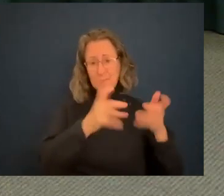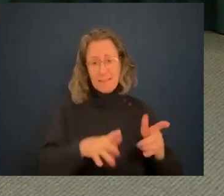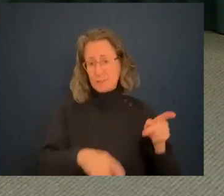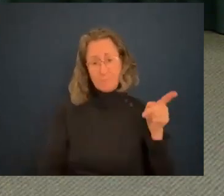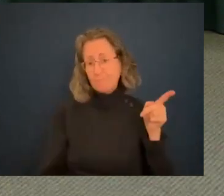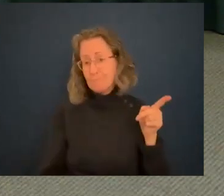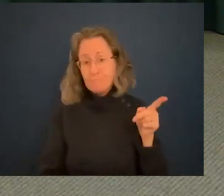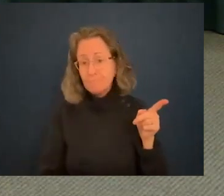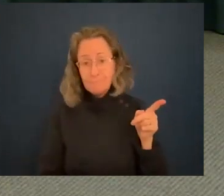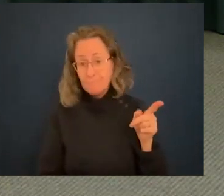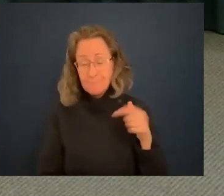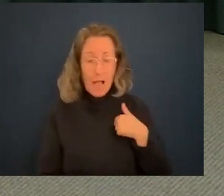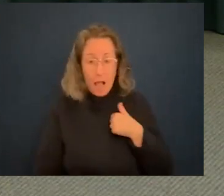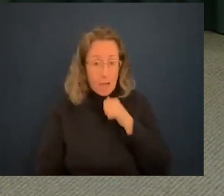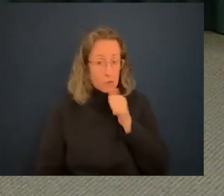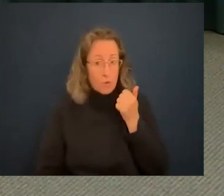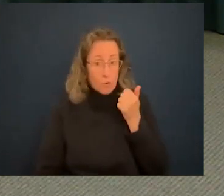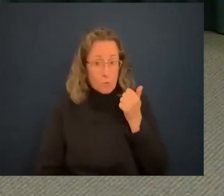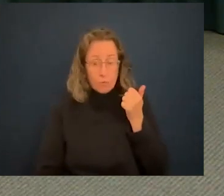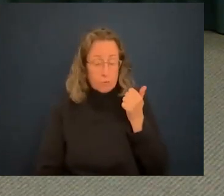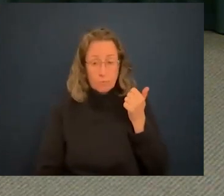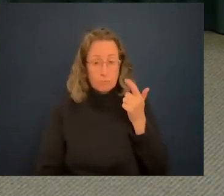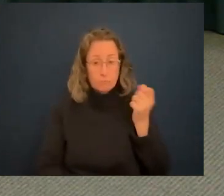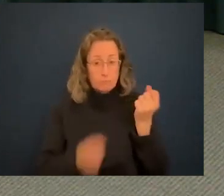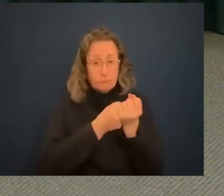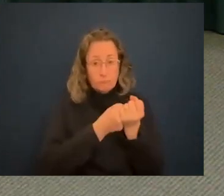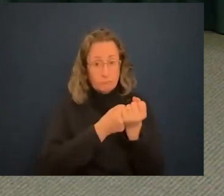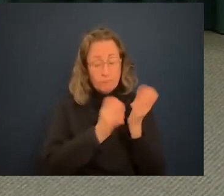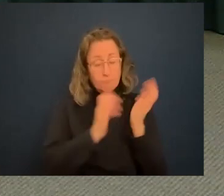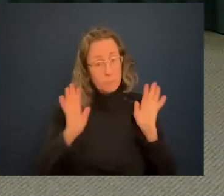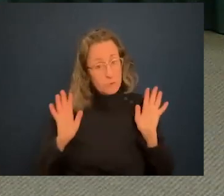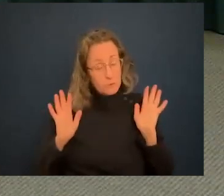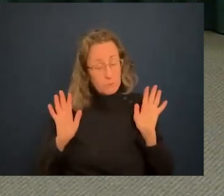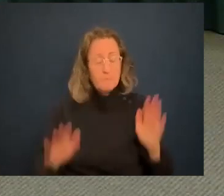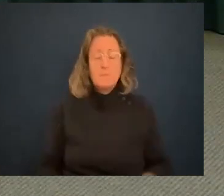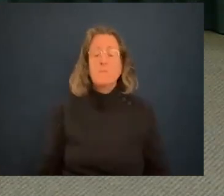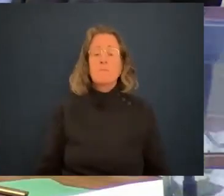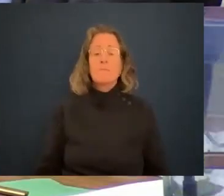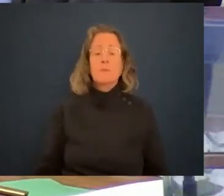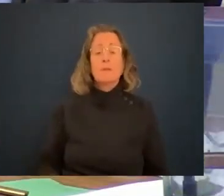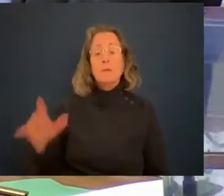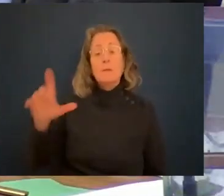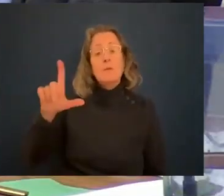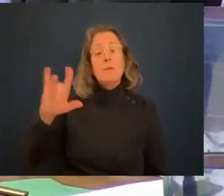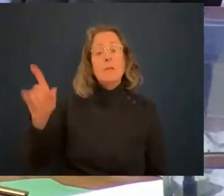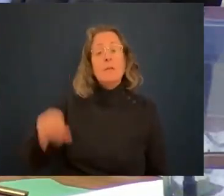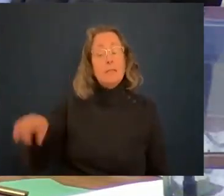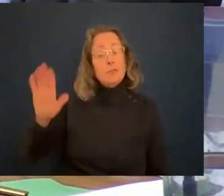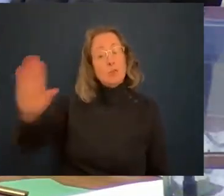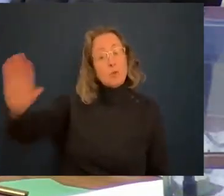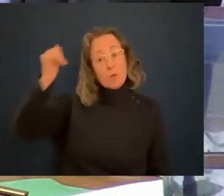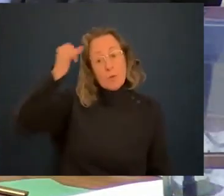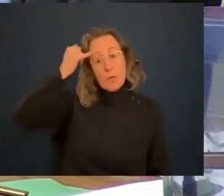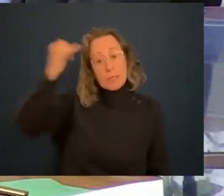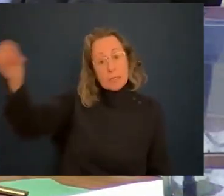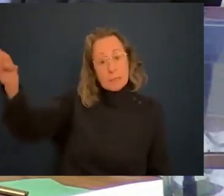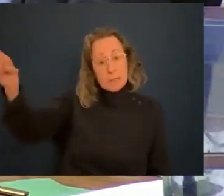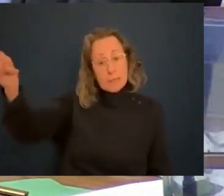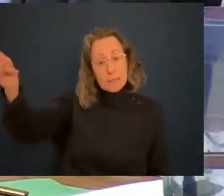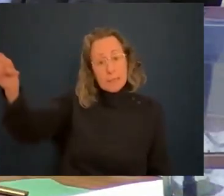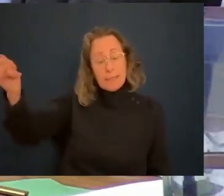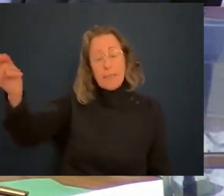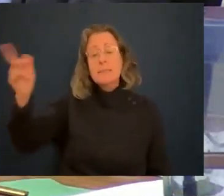um so that's one thing for consideration really uh is Liz under the current sort of thought that you have it still sits in the town